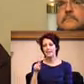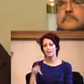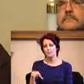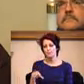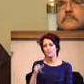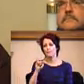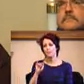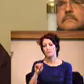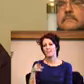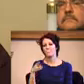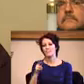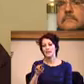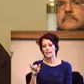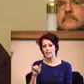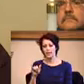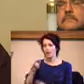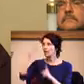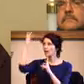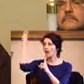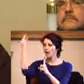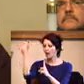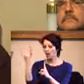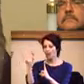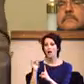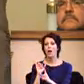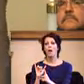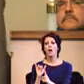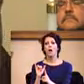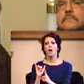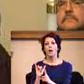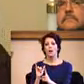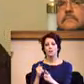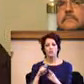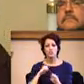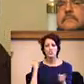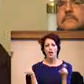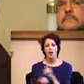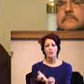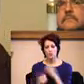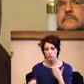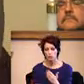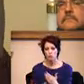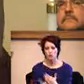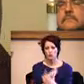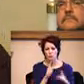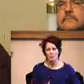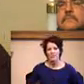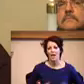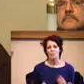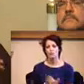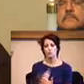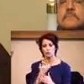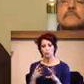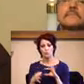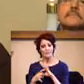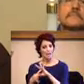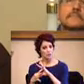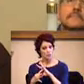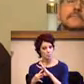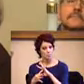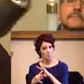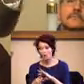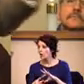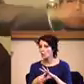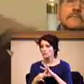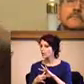world to be the one in which we would be able to establish new relationship with God and in that new relationship it wasn't a